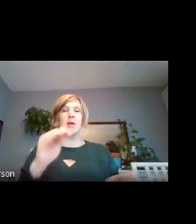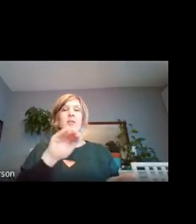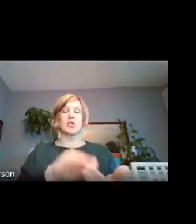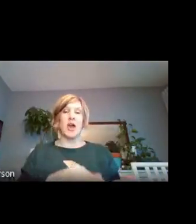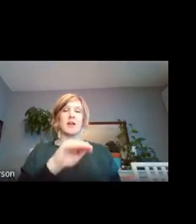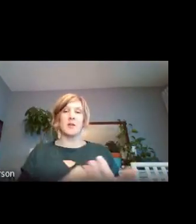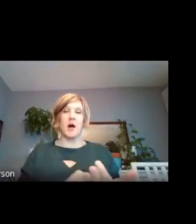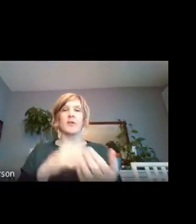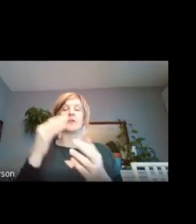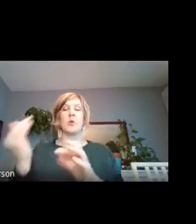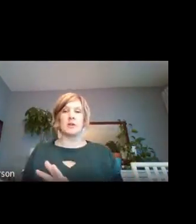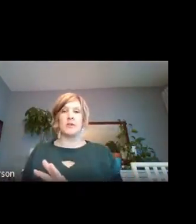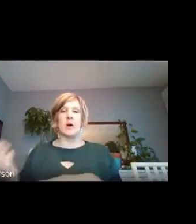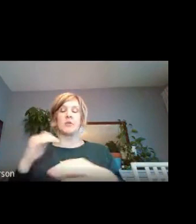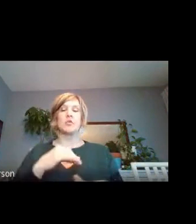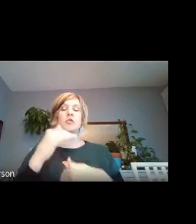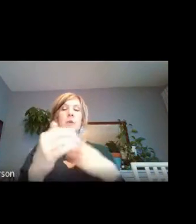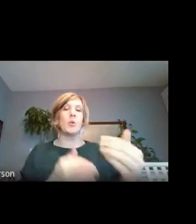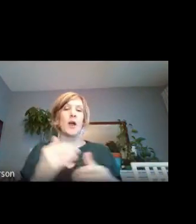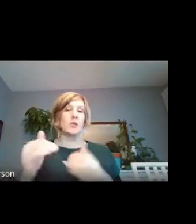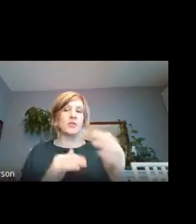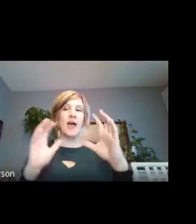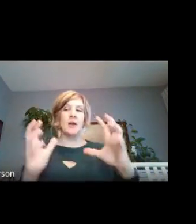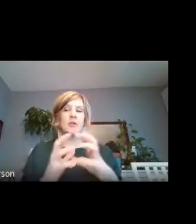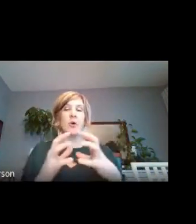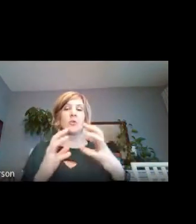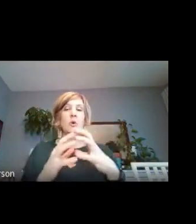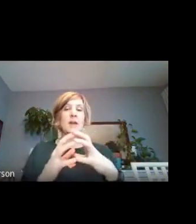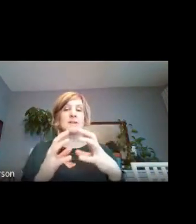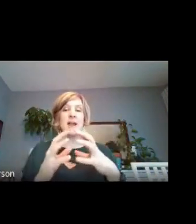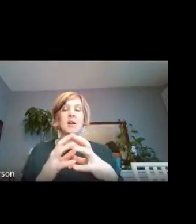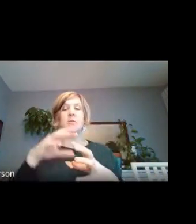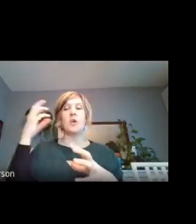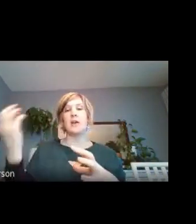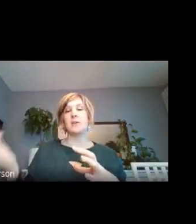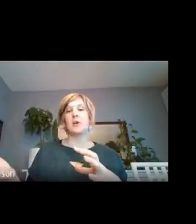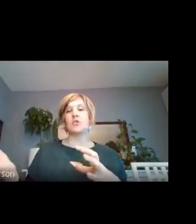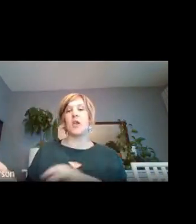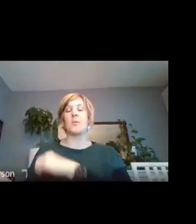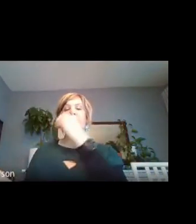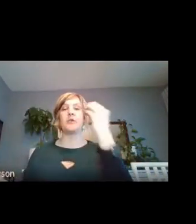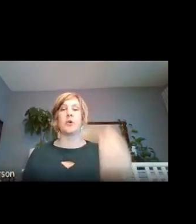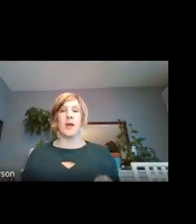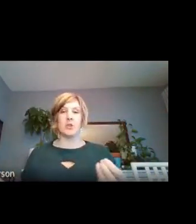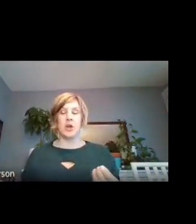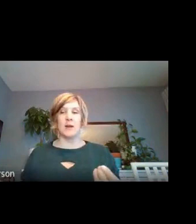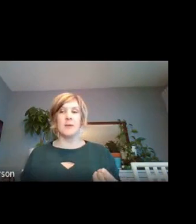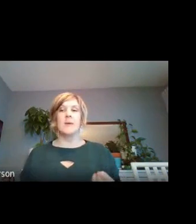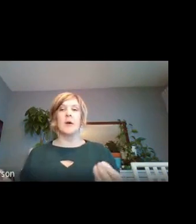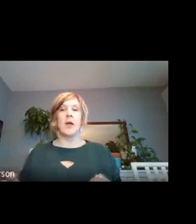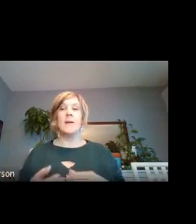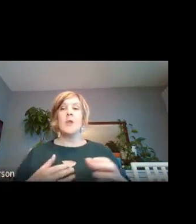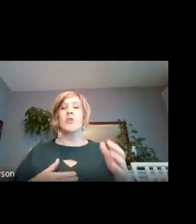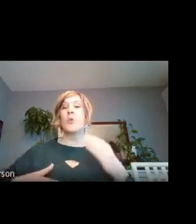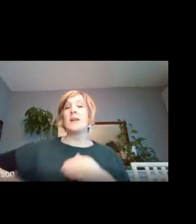jam and the chat is off it's going to fail so just be aware that that those work in tandem you can't share a jam if you don't have a chat